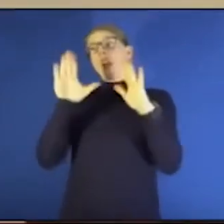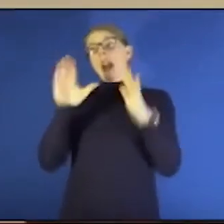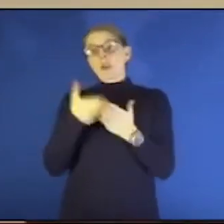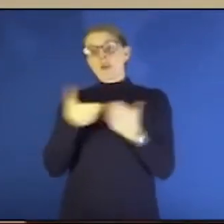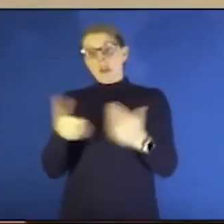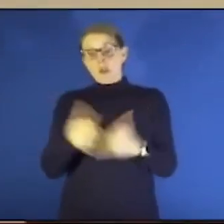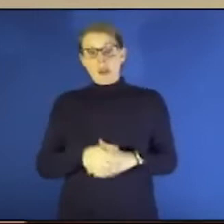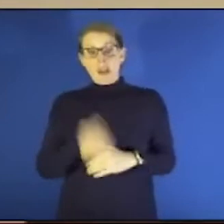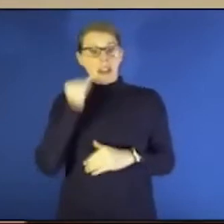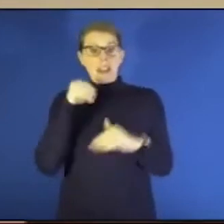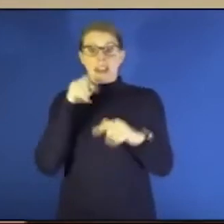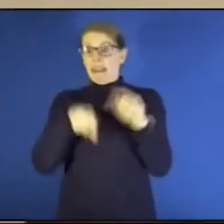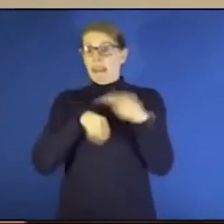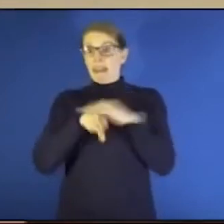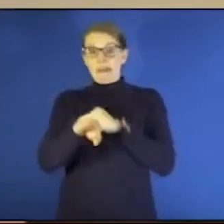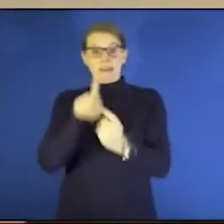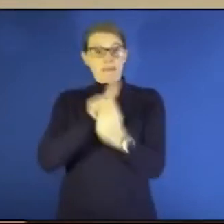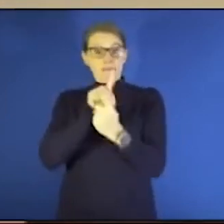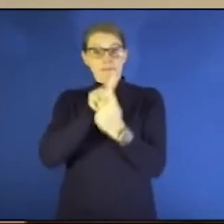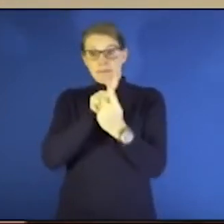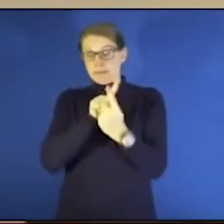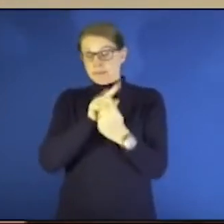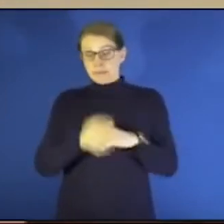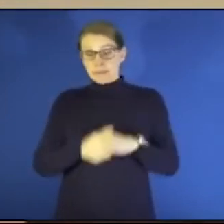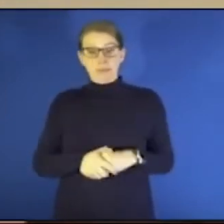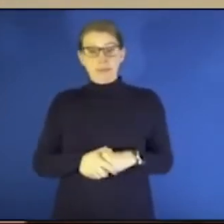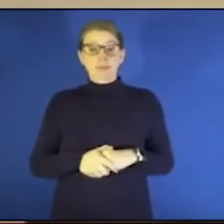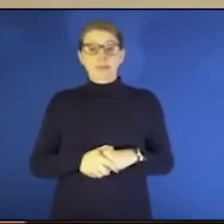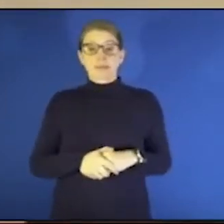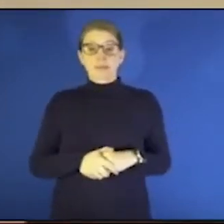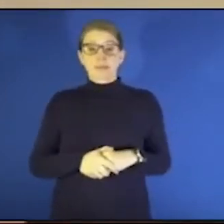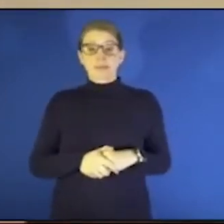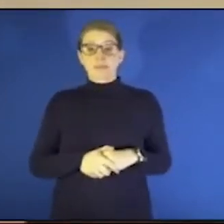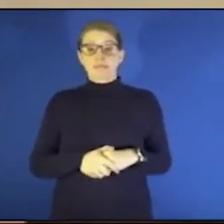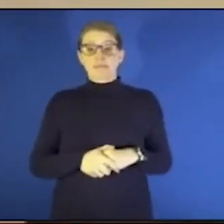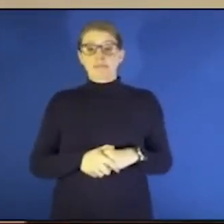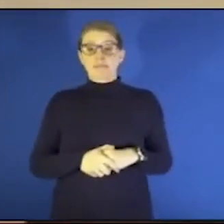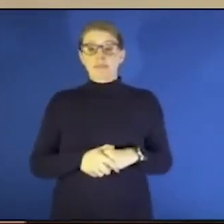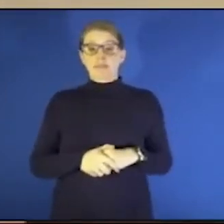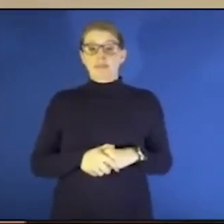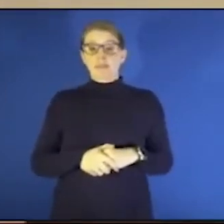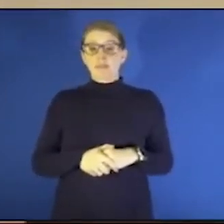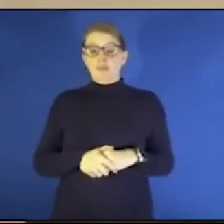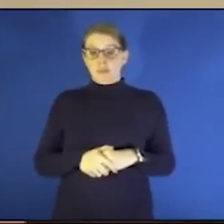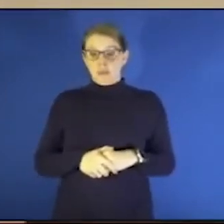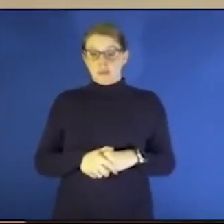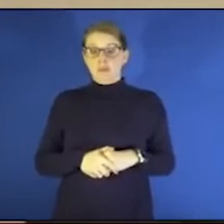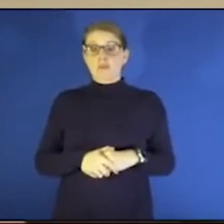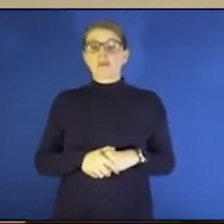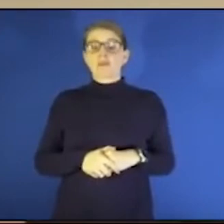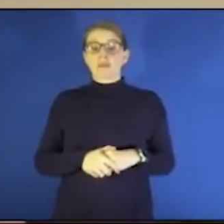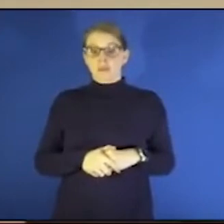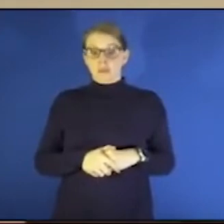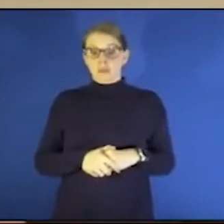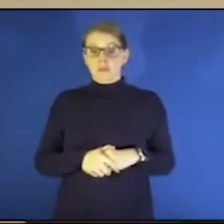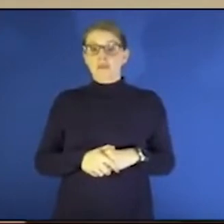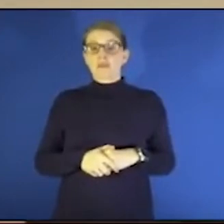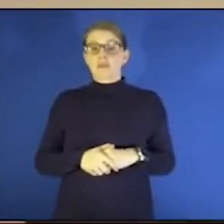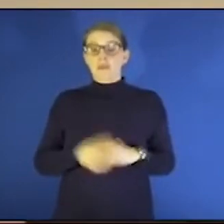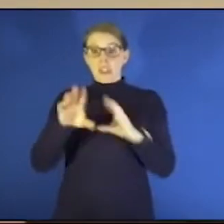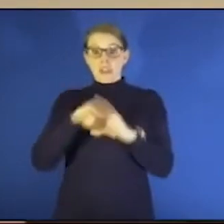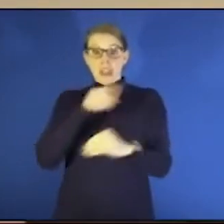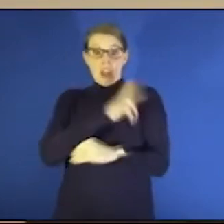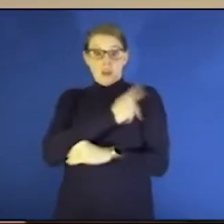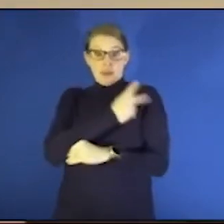see a person to see a provider in person. KU's definitely been expanding their child psychiatry outpatient telehealth